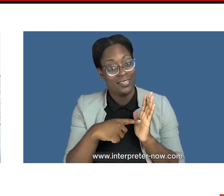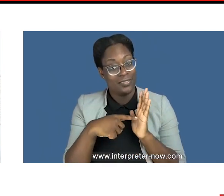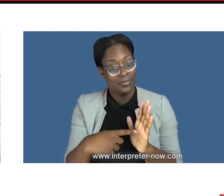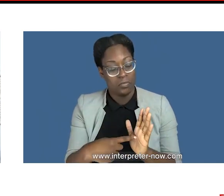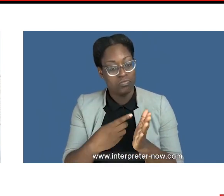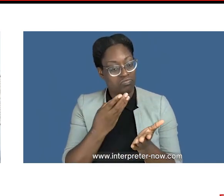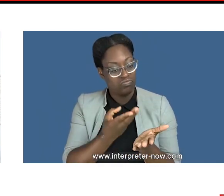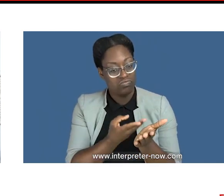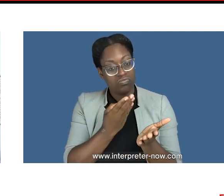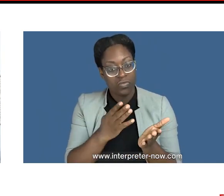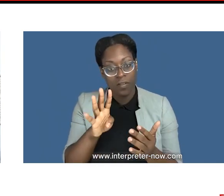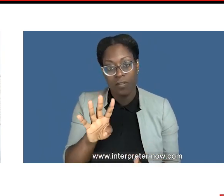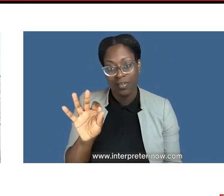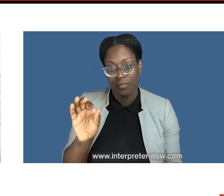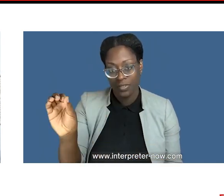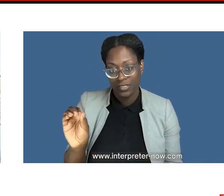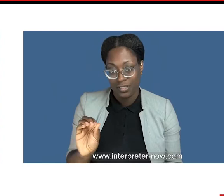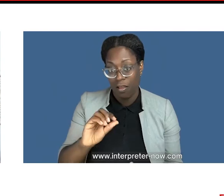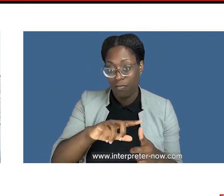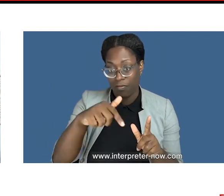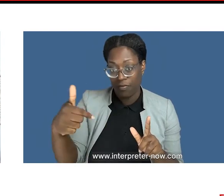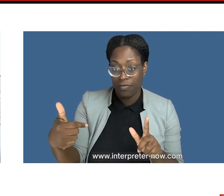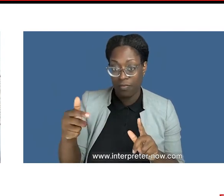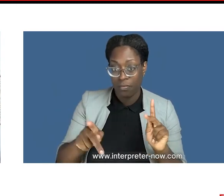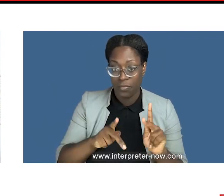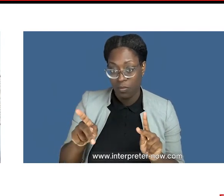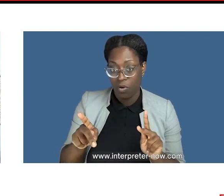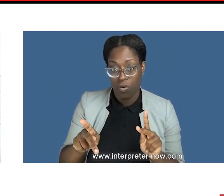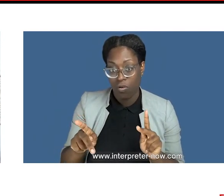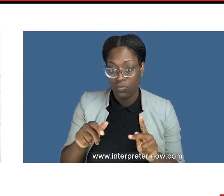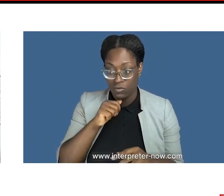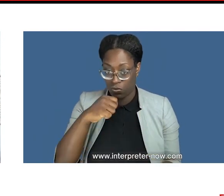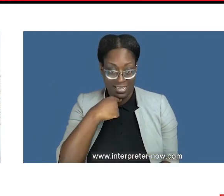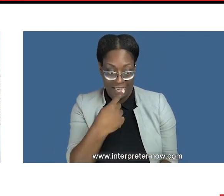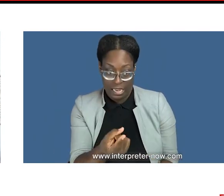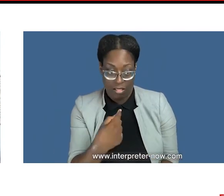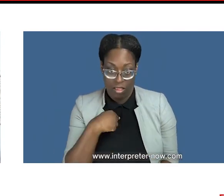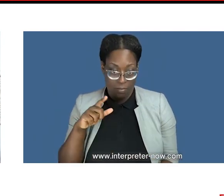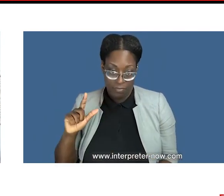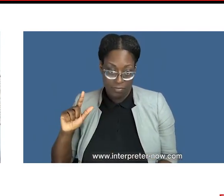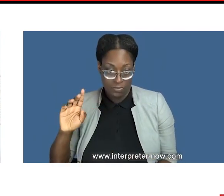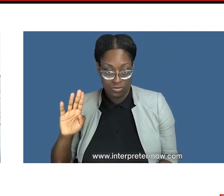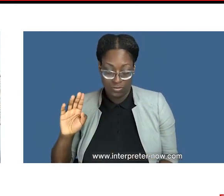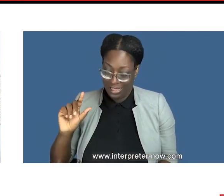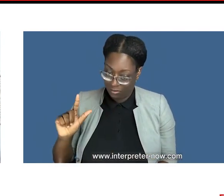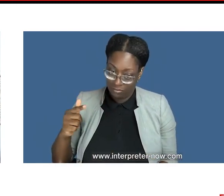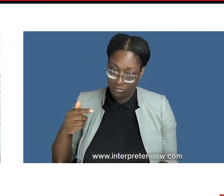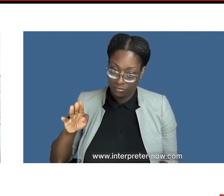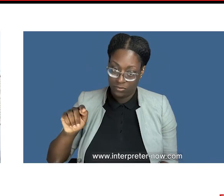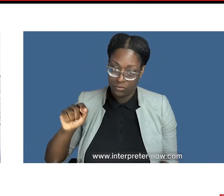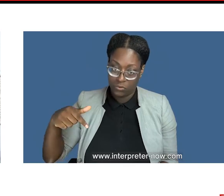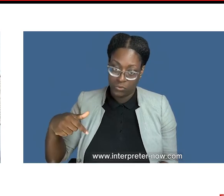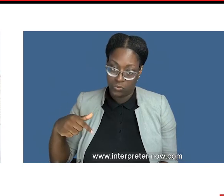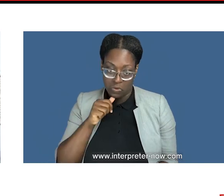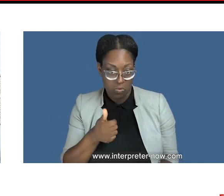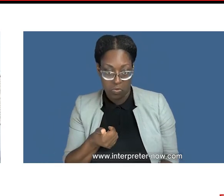that the studies show that 49% of LGBTQIA+ folks do not disclose